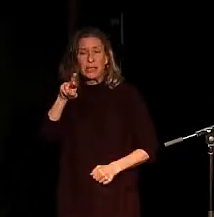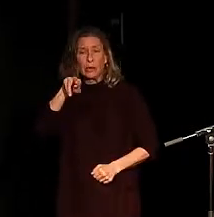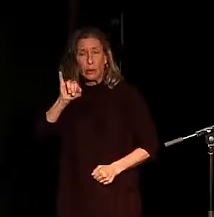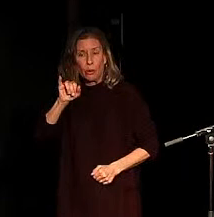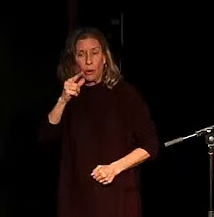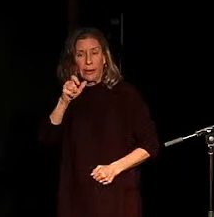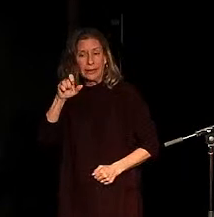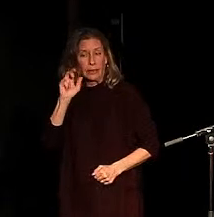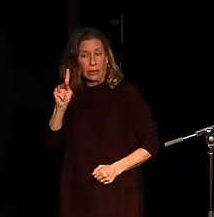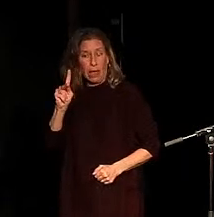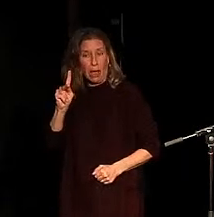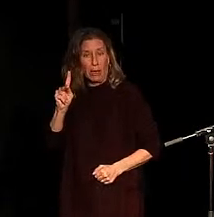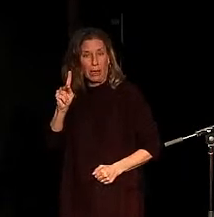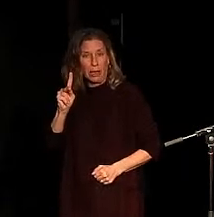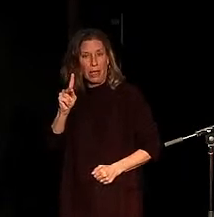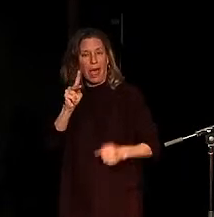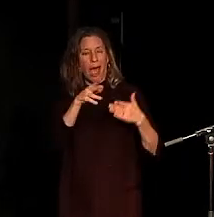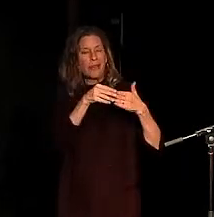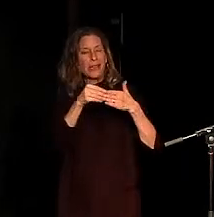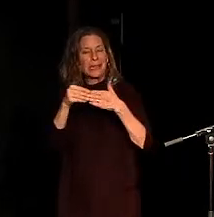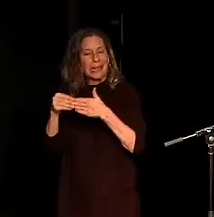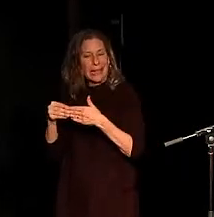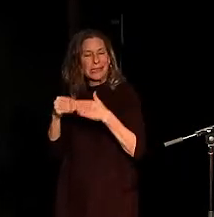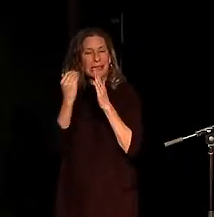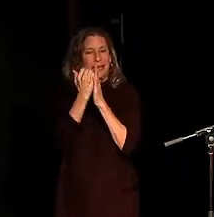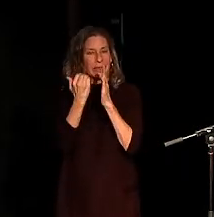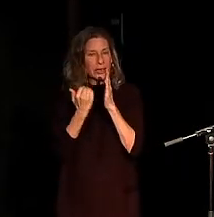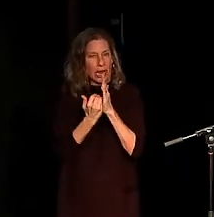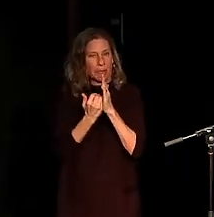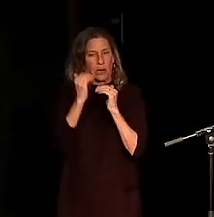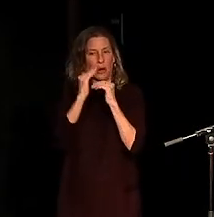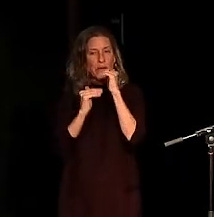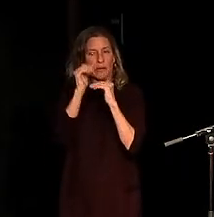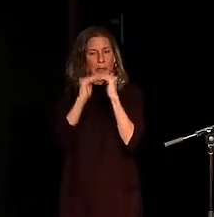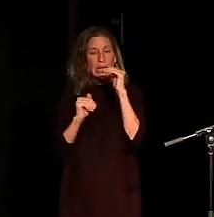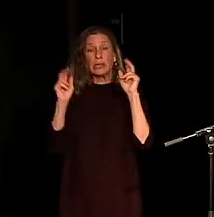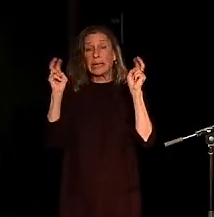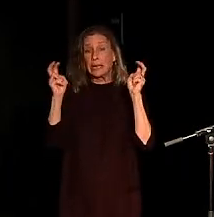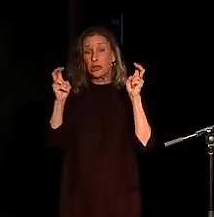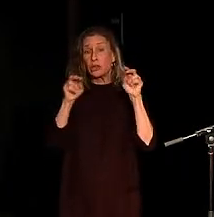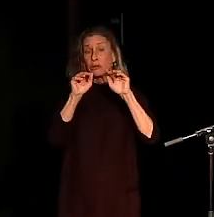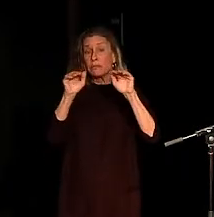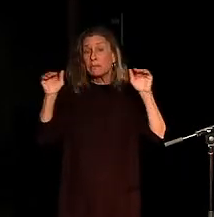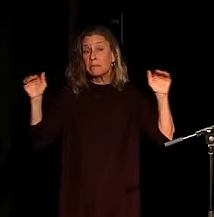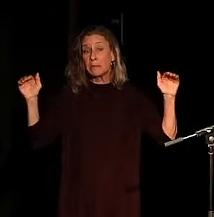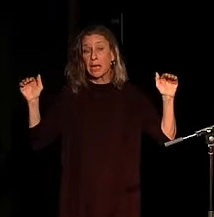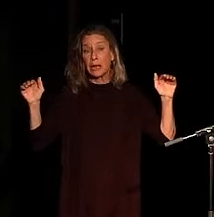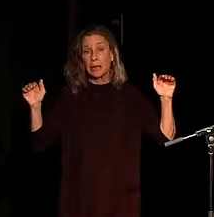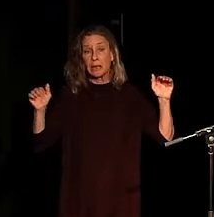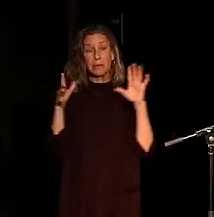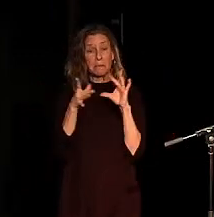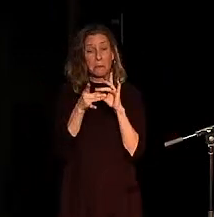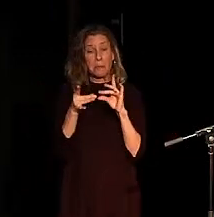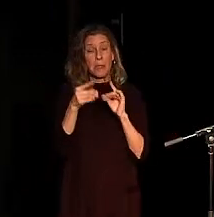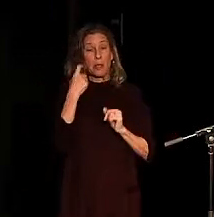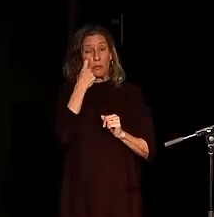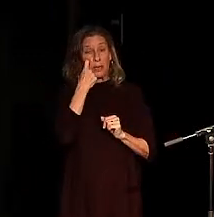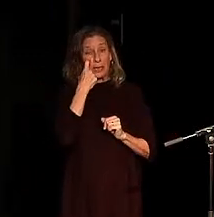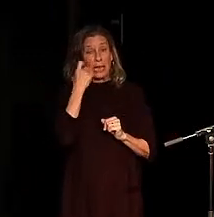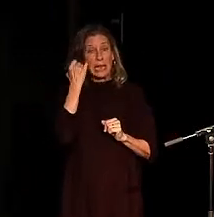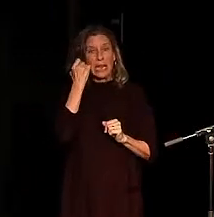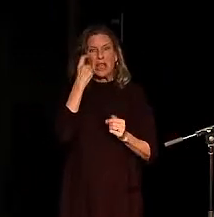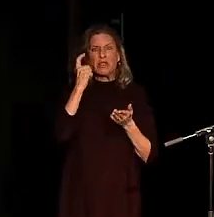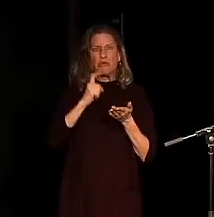the liaison within the chapter around facilities issues. So I just wanted to remind people, kind of as you were just saying, Shahir, that if you